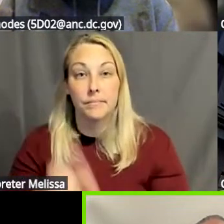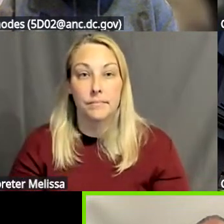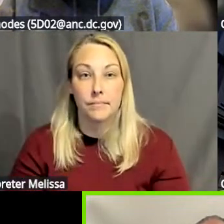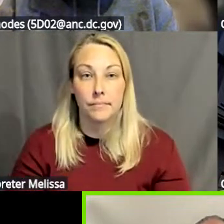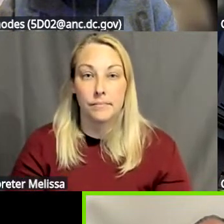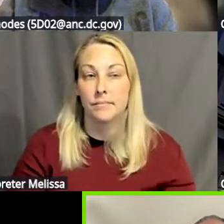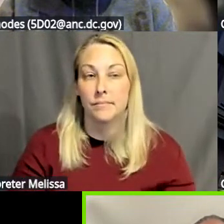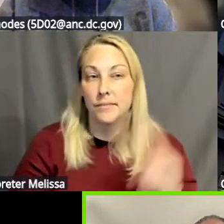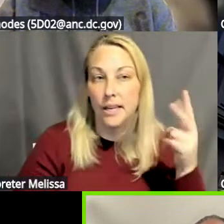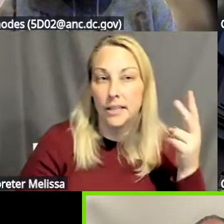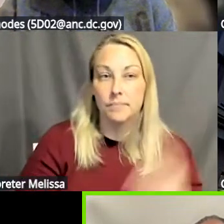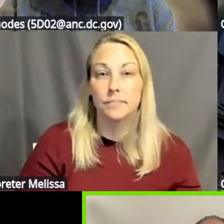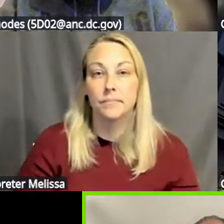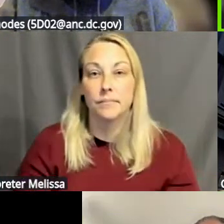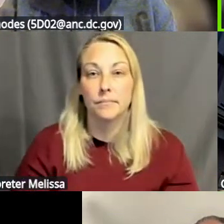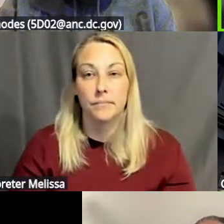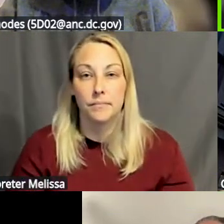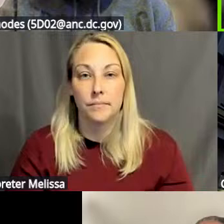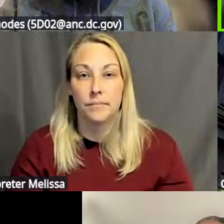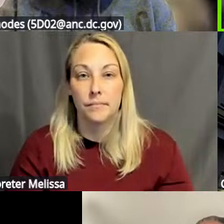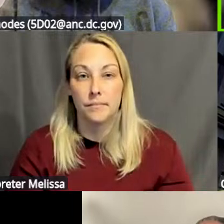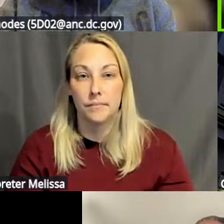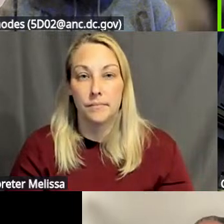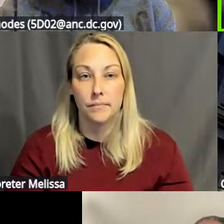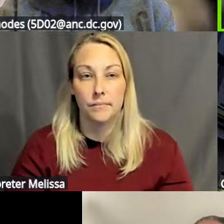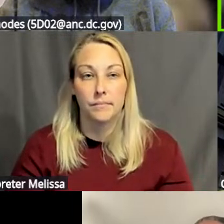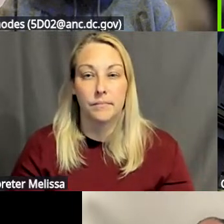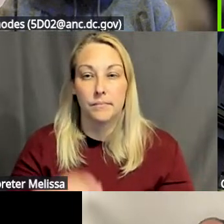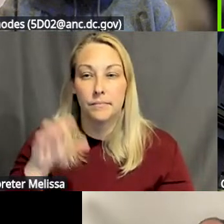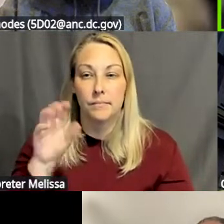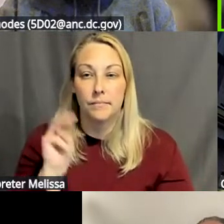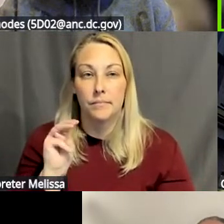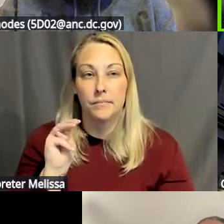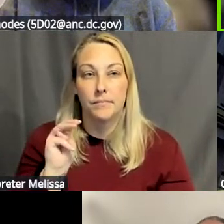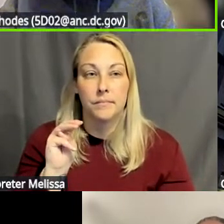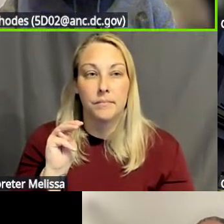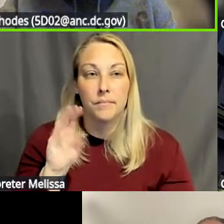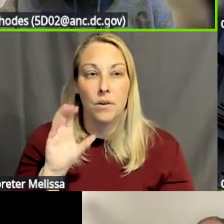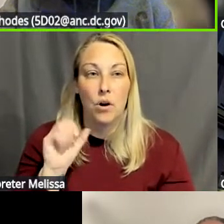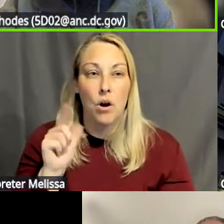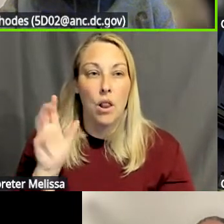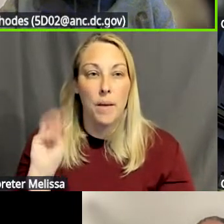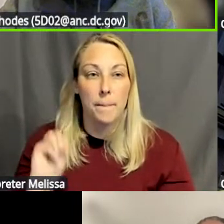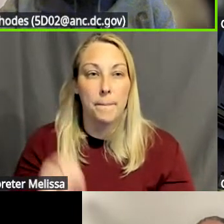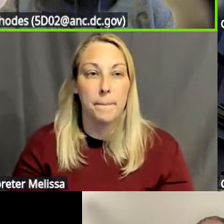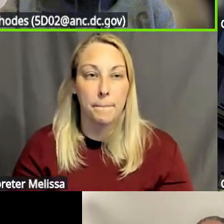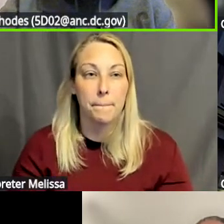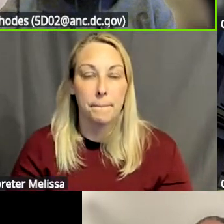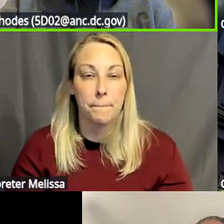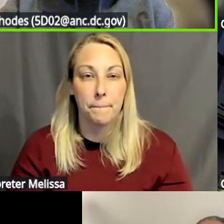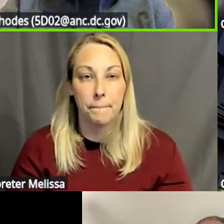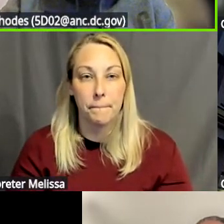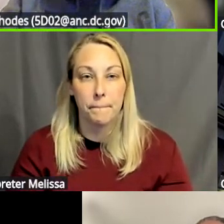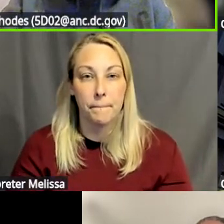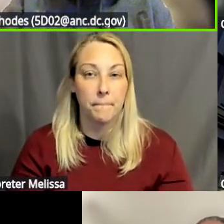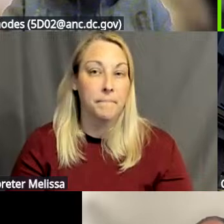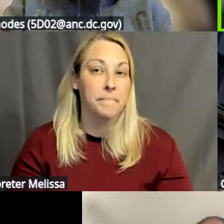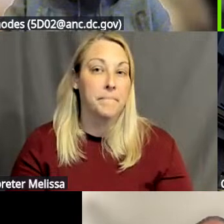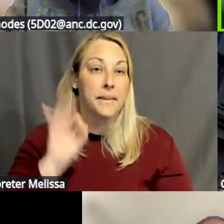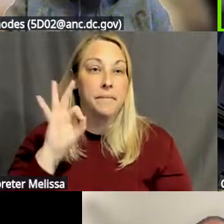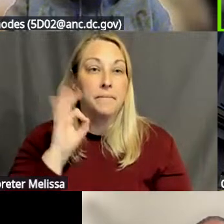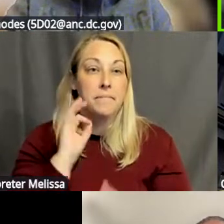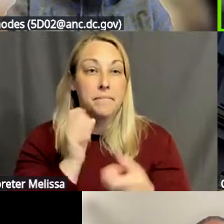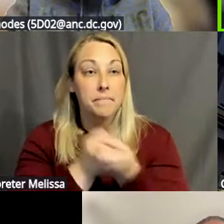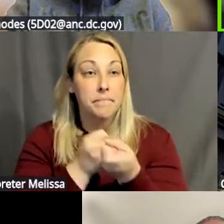Second. Okay, second by was that Commissioner McCollum? Yeah. Perfect. Those in favor say